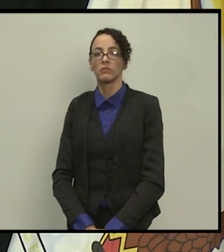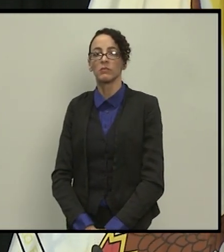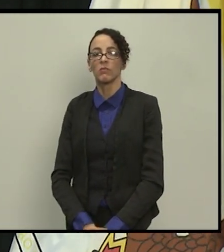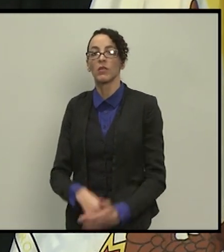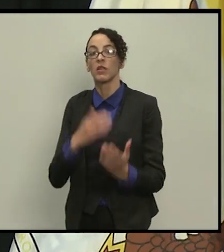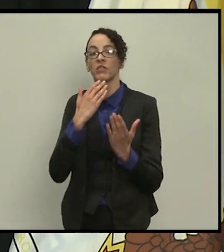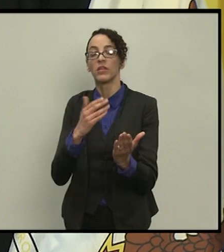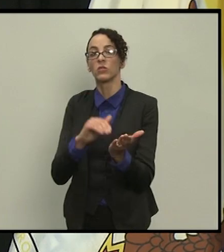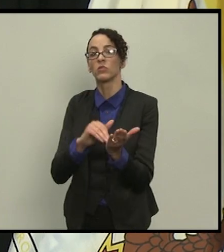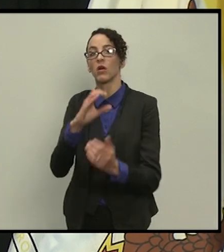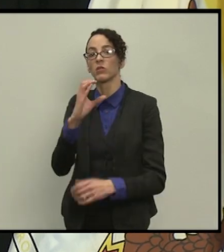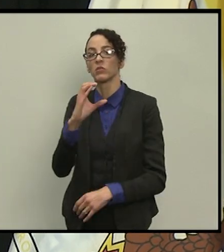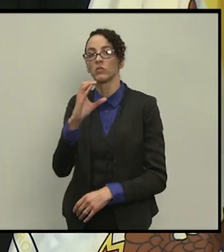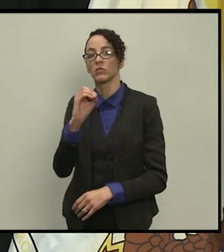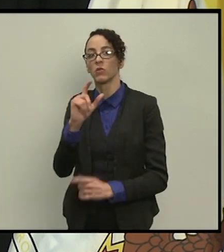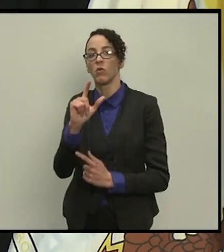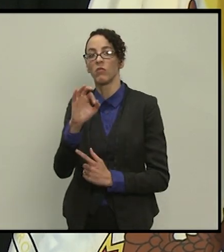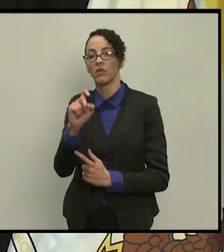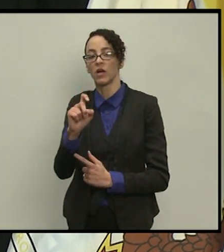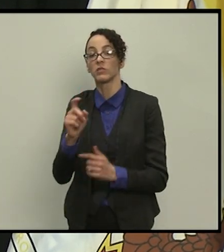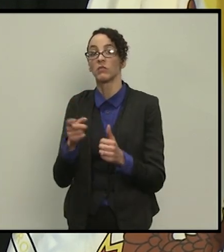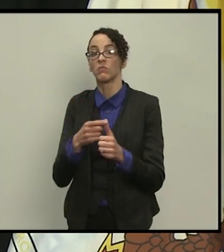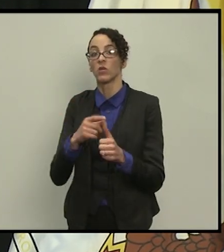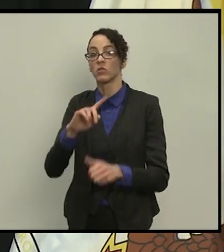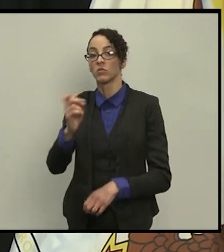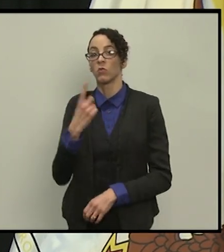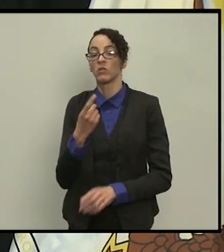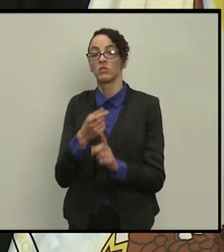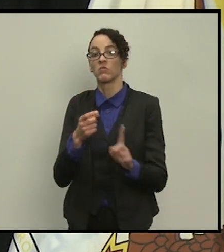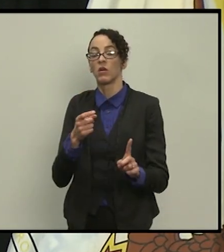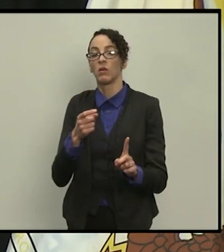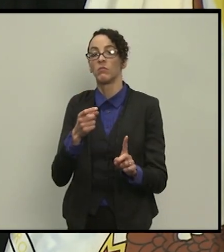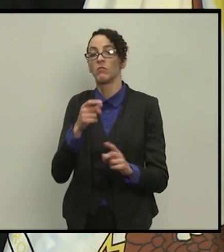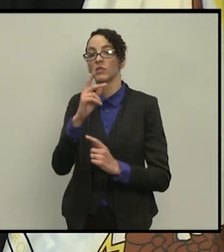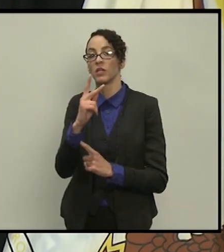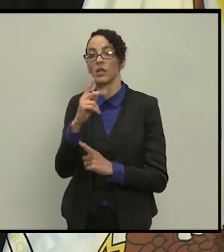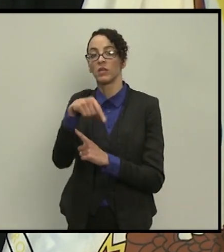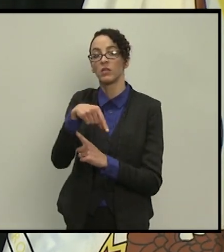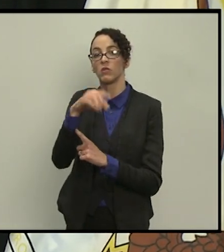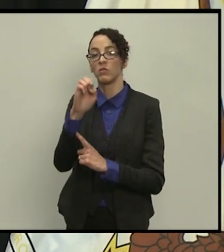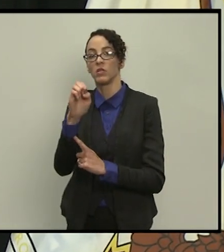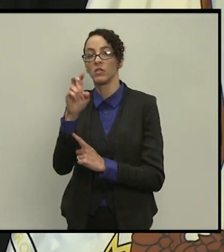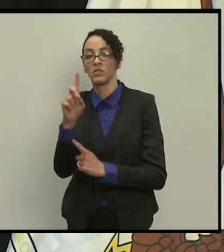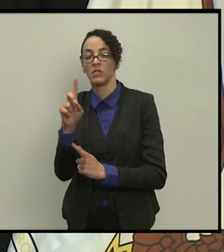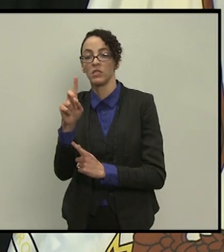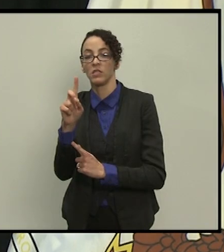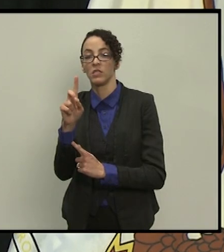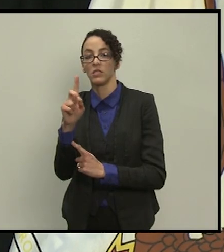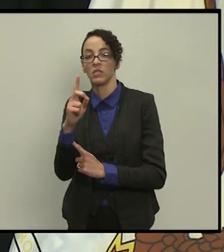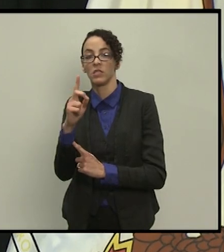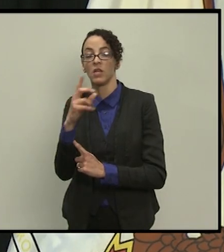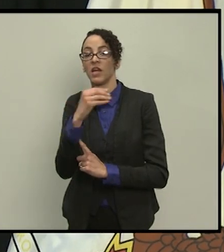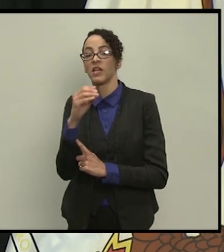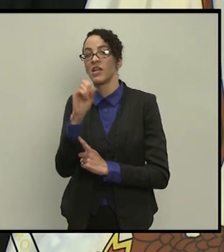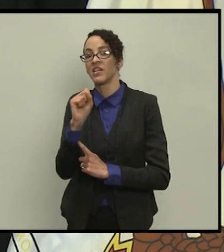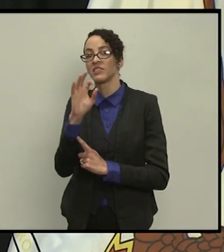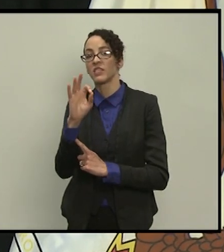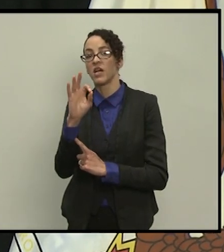Thank you, Dr. Colfax. The first question is from Molly Solomon, KQED, and David Horowitz, SF